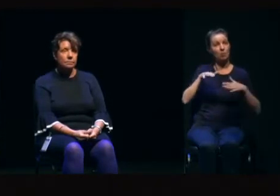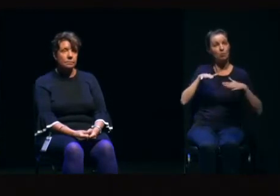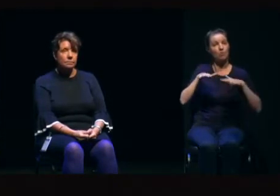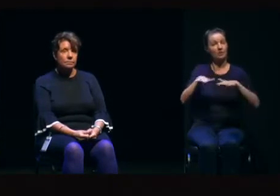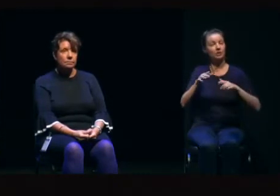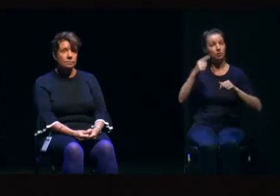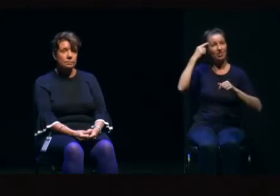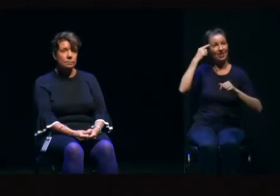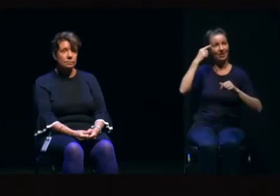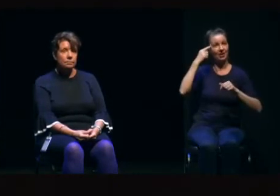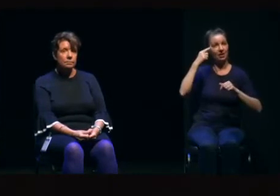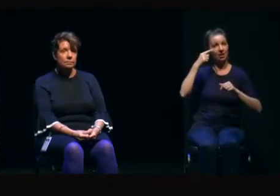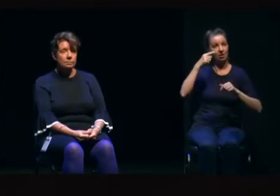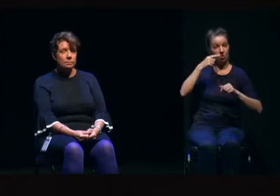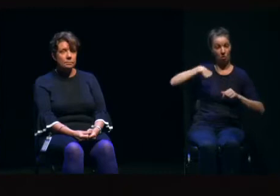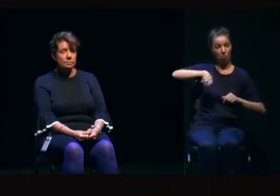winning?